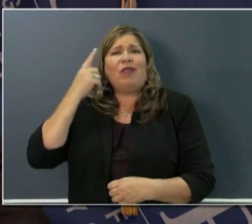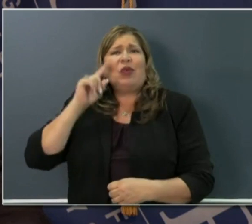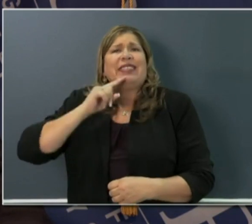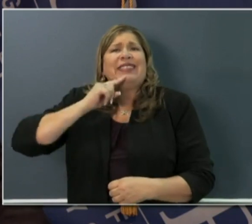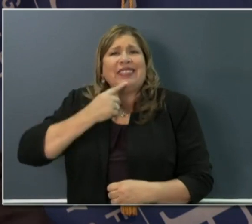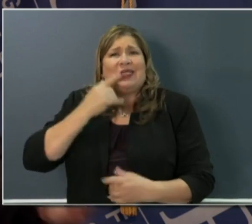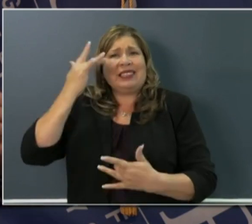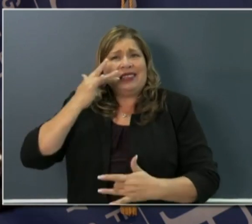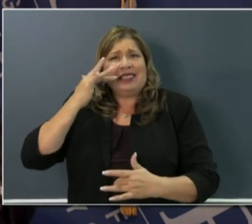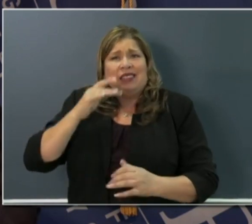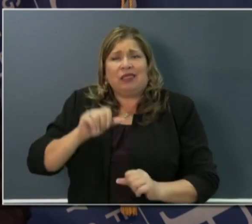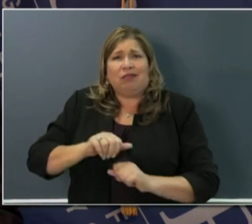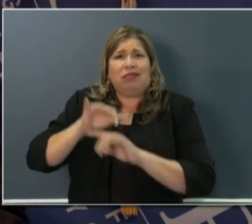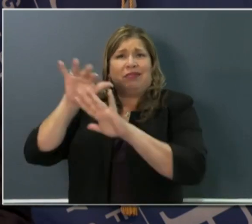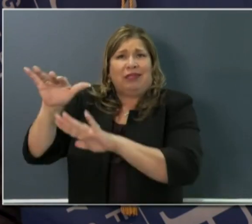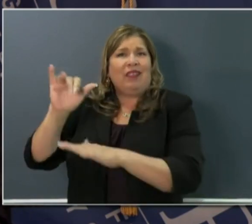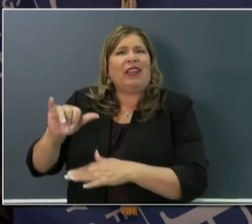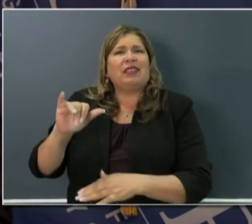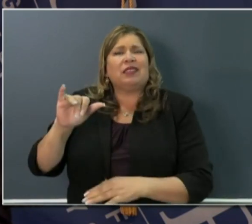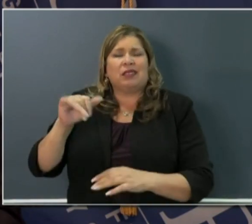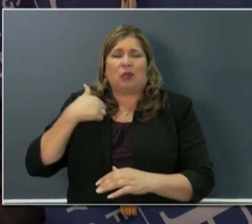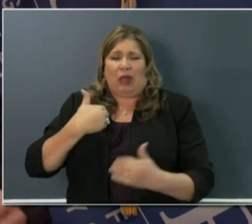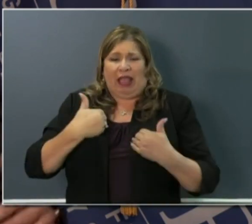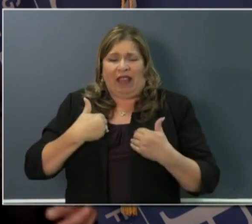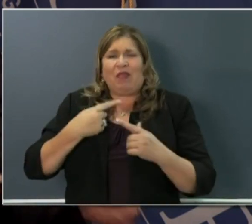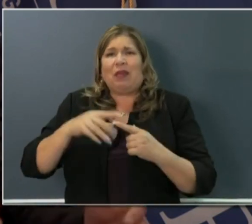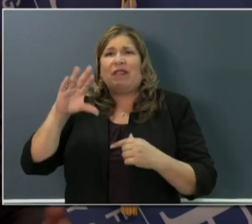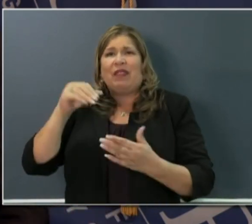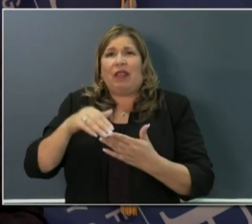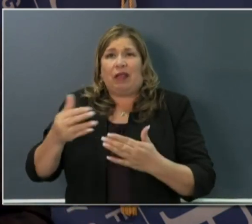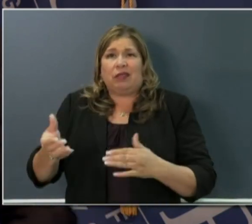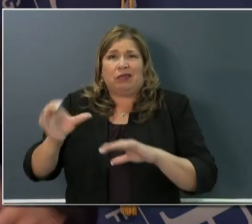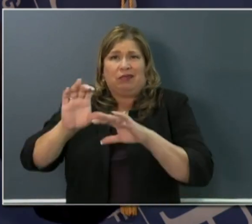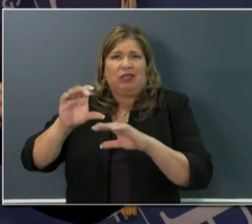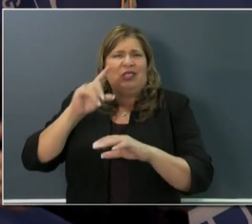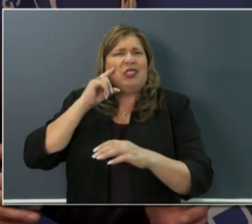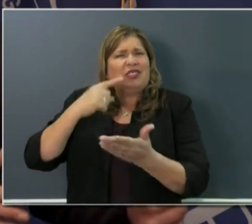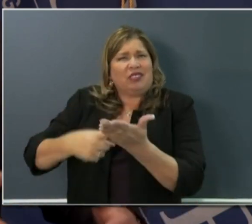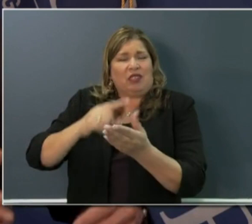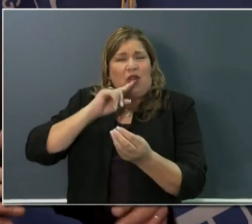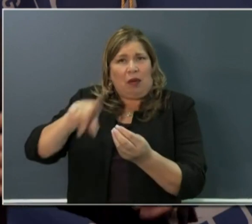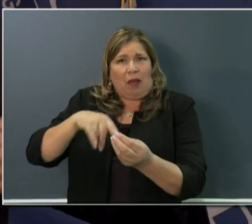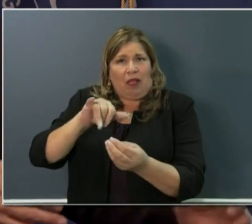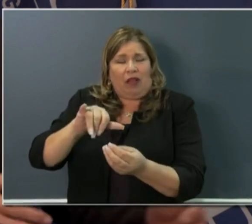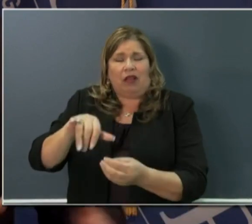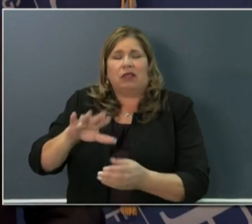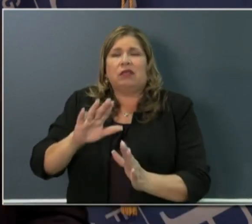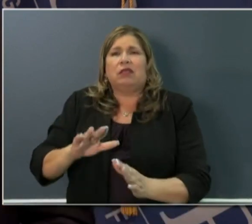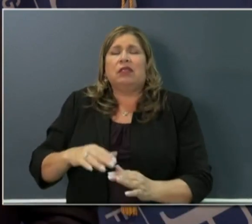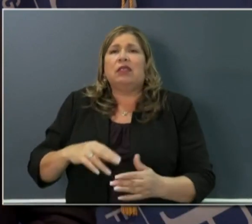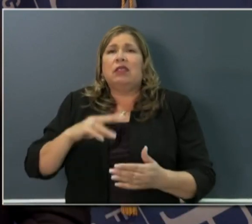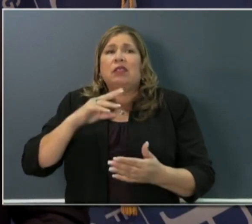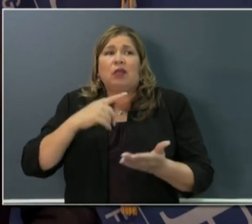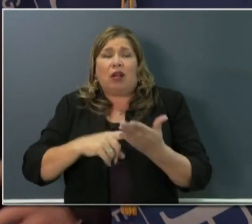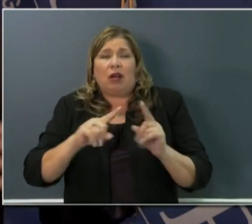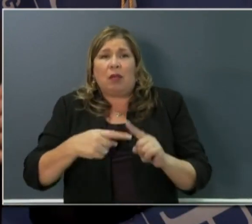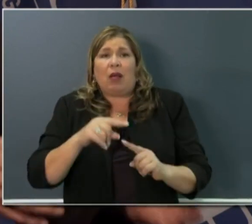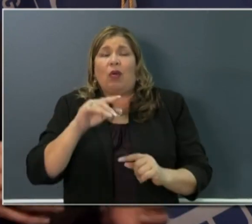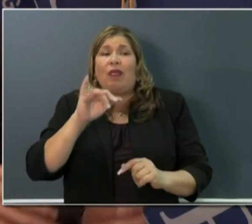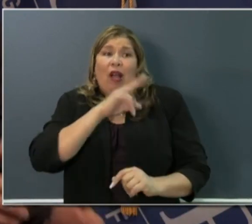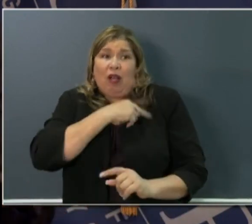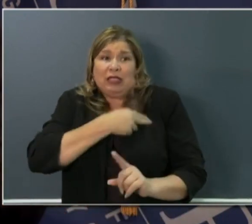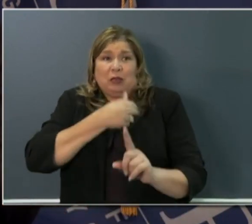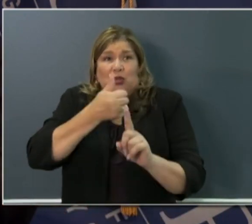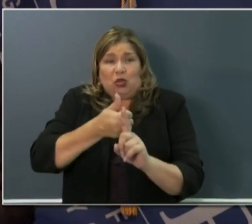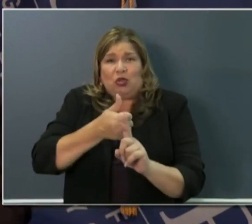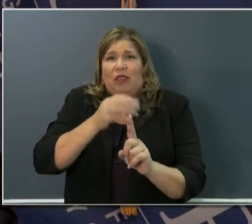That's the 50,000 that I was referring to a moment ago. I talked about how we're breaking that down between what the hospitals, the 416 hospitals themselves